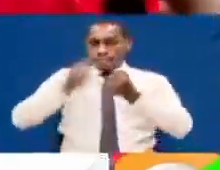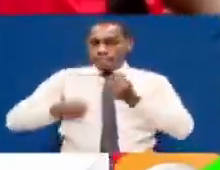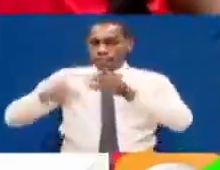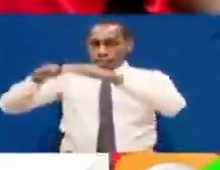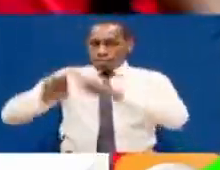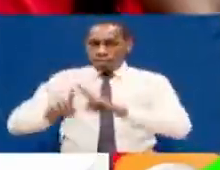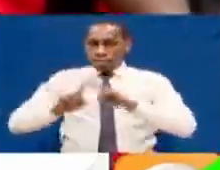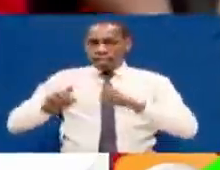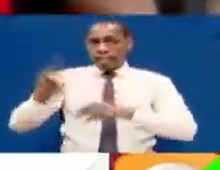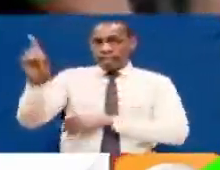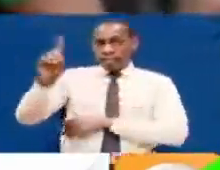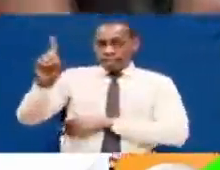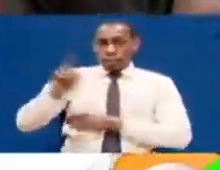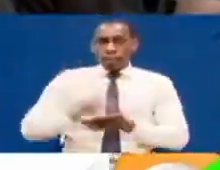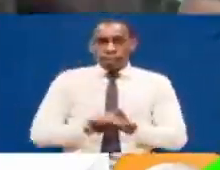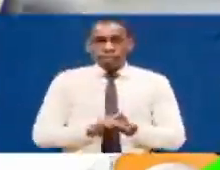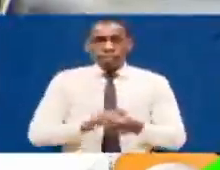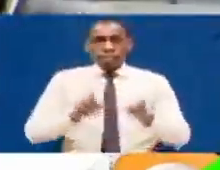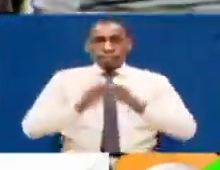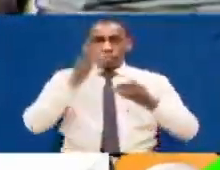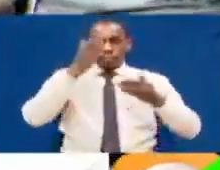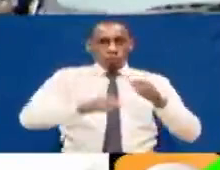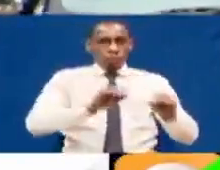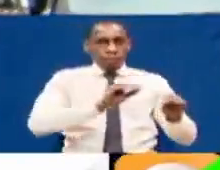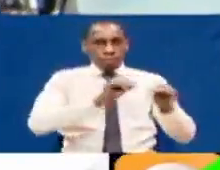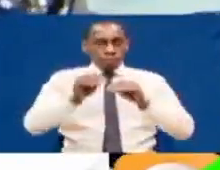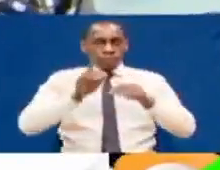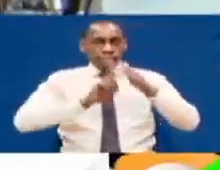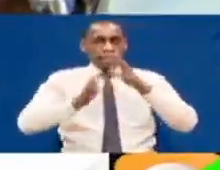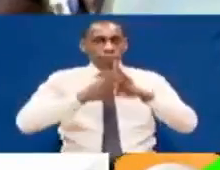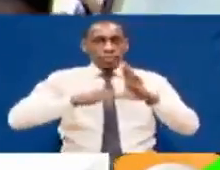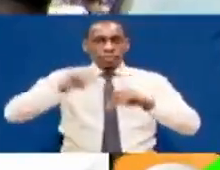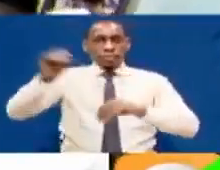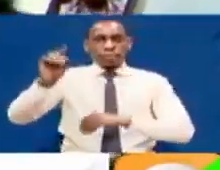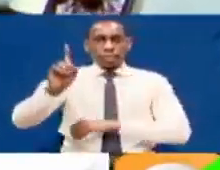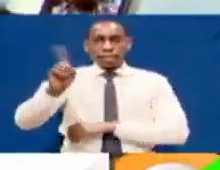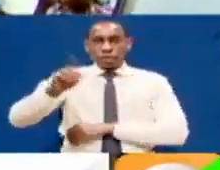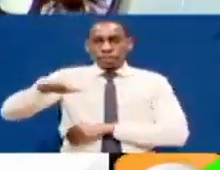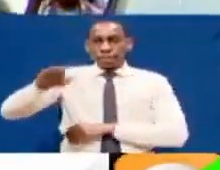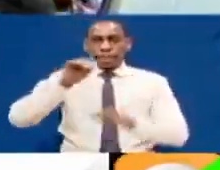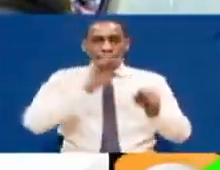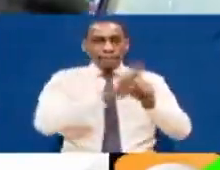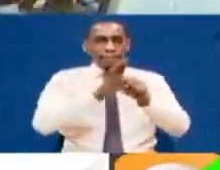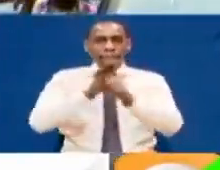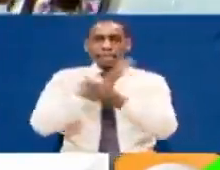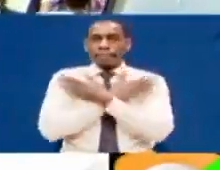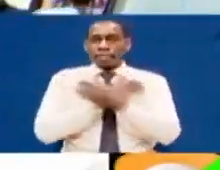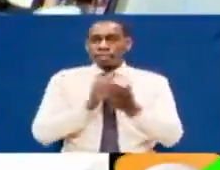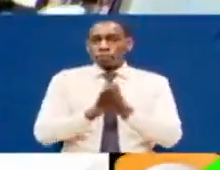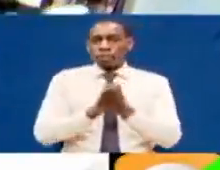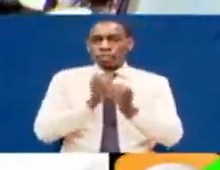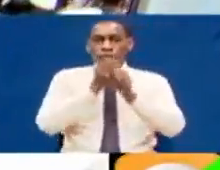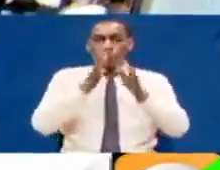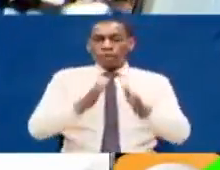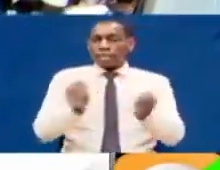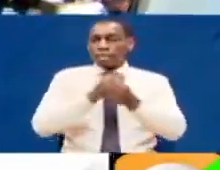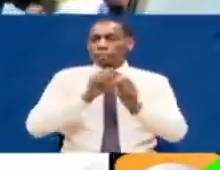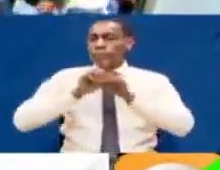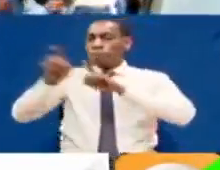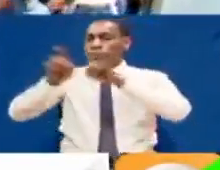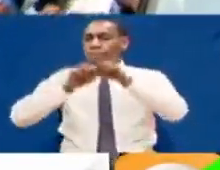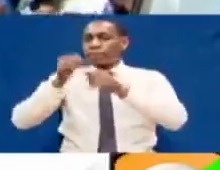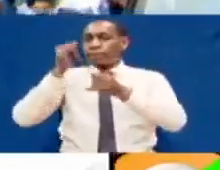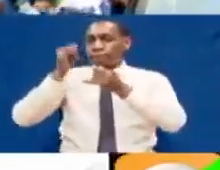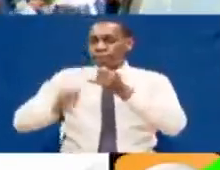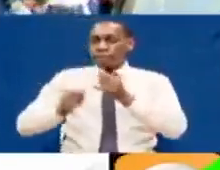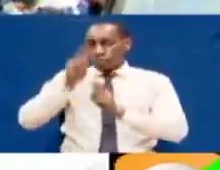journey started in Nairobi, and due to cessation of movement in and out of Nairobi Metropolitan, many of his friends and colleagues were not able to travel to